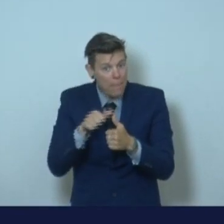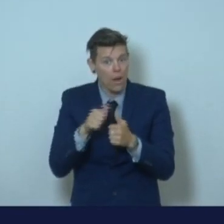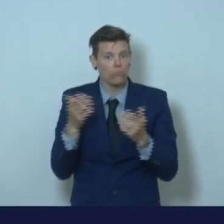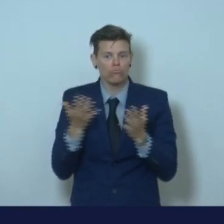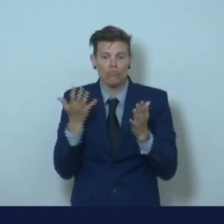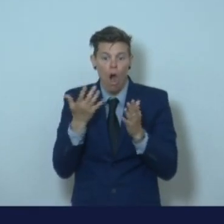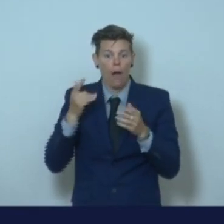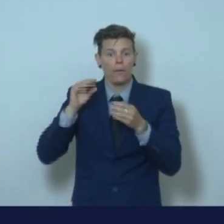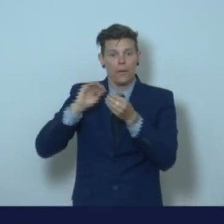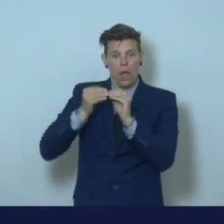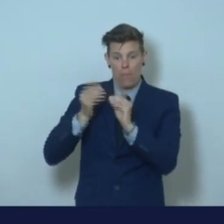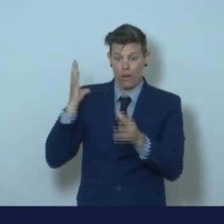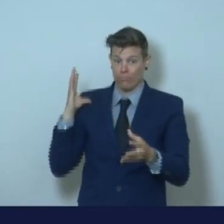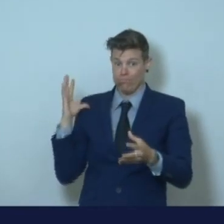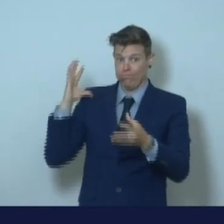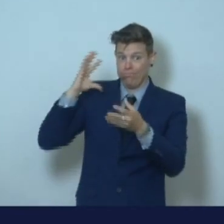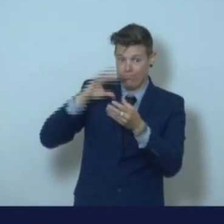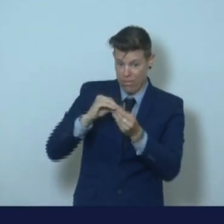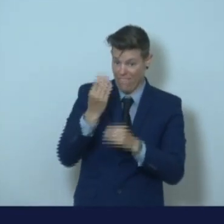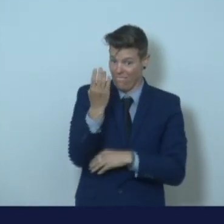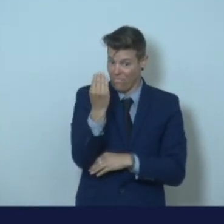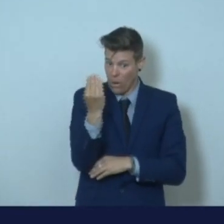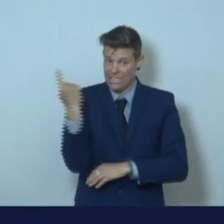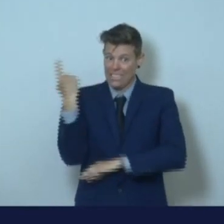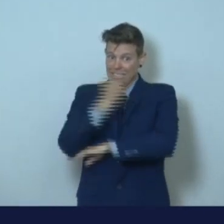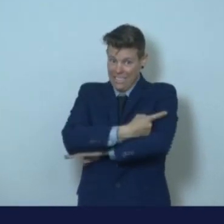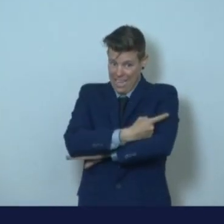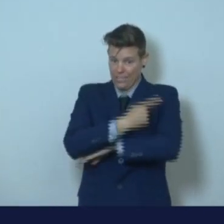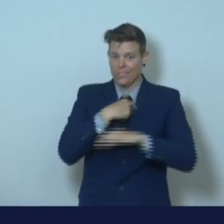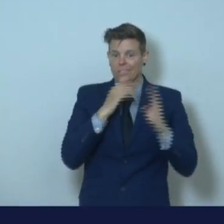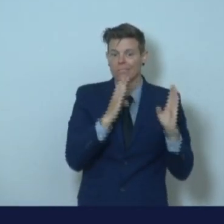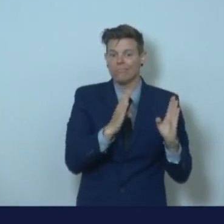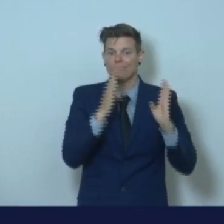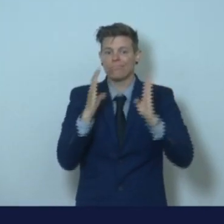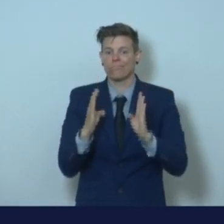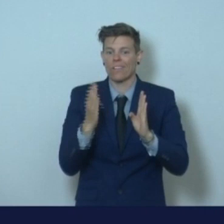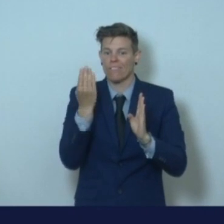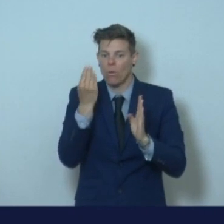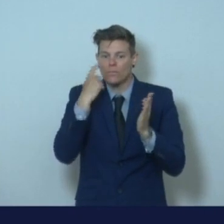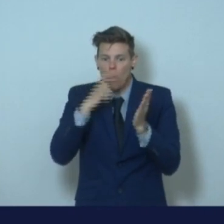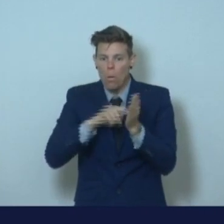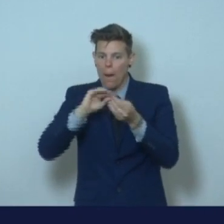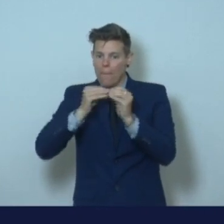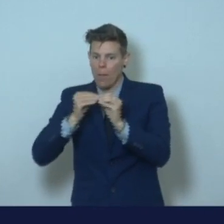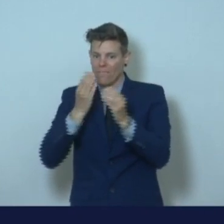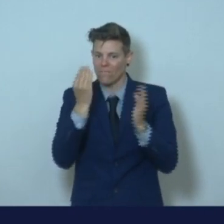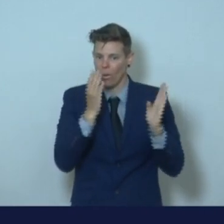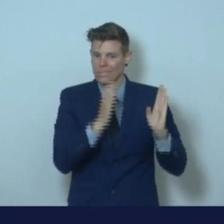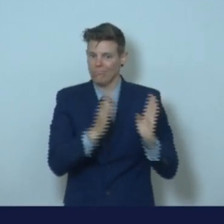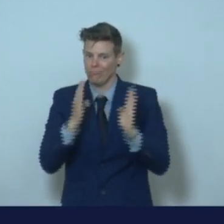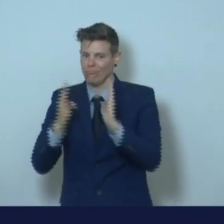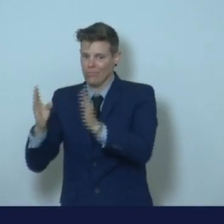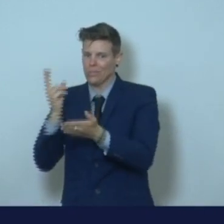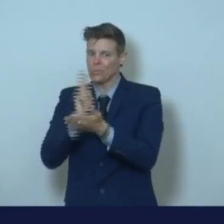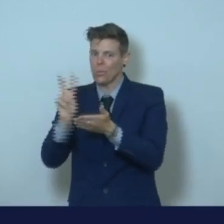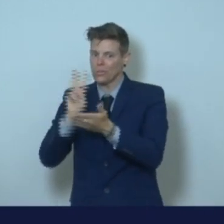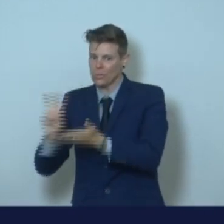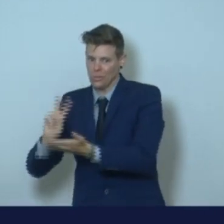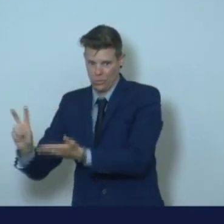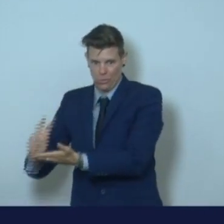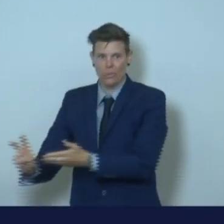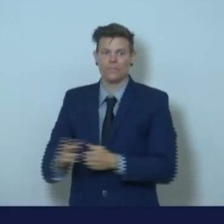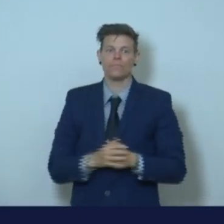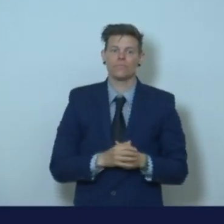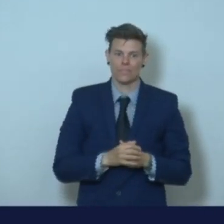days worth of data. What's the magic about that, in addition to those trends, is that's really our social isolation, where we